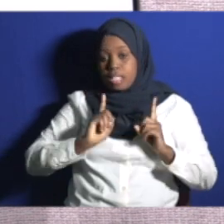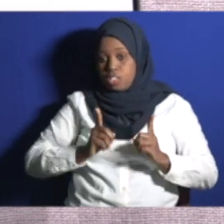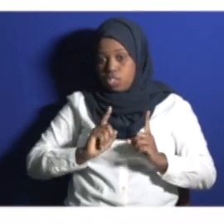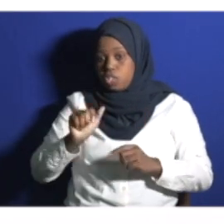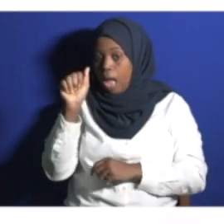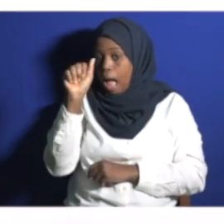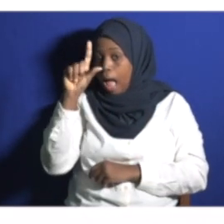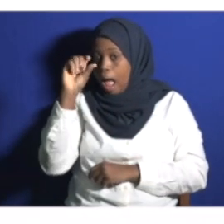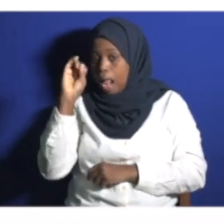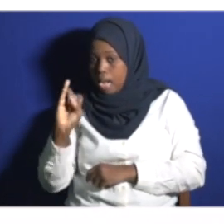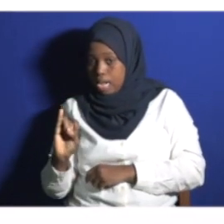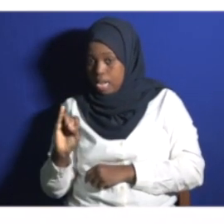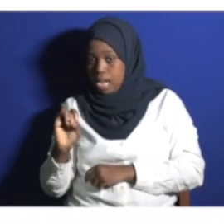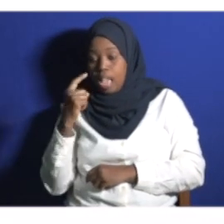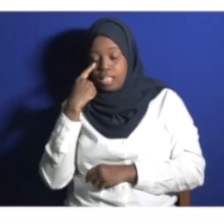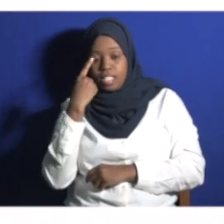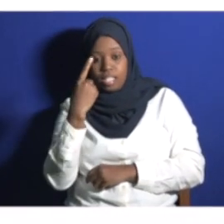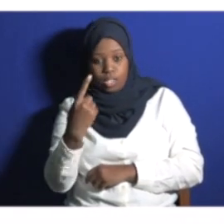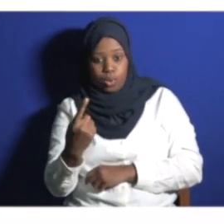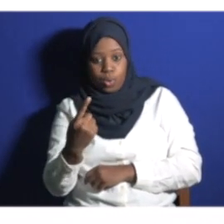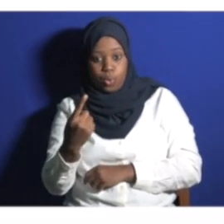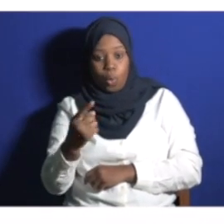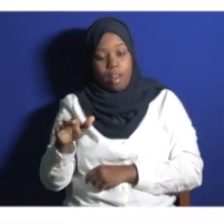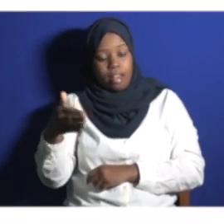lesson. Bye-bye.